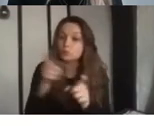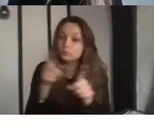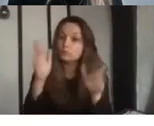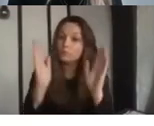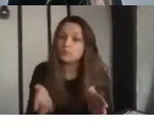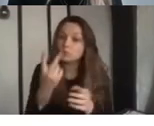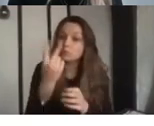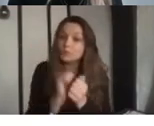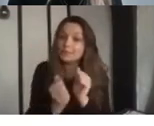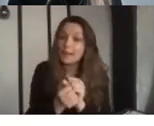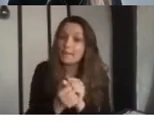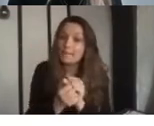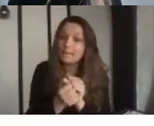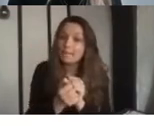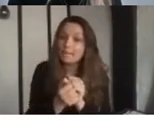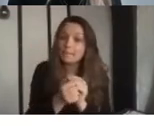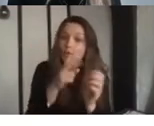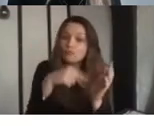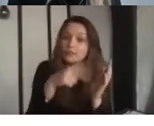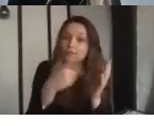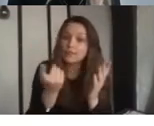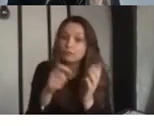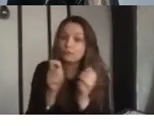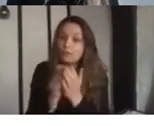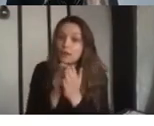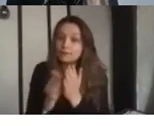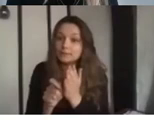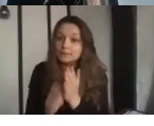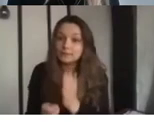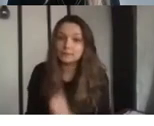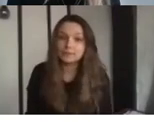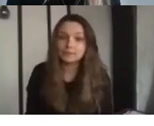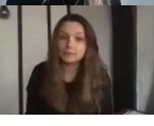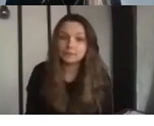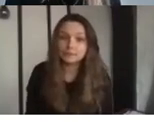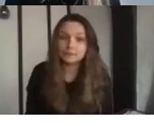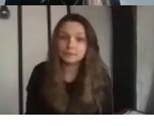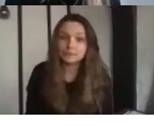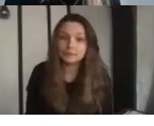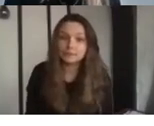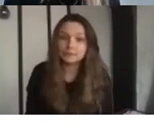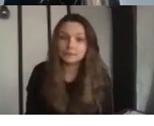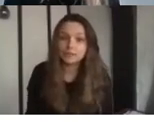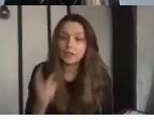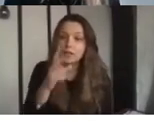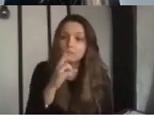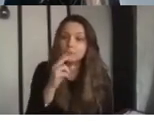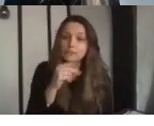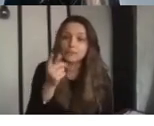a reading and a writing exam, which consists of reading and producing a range of texts. The speaking and